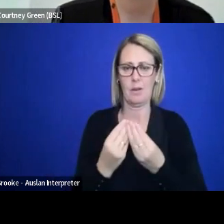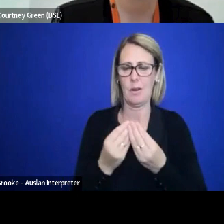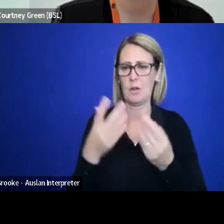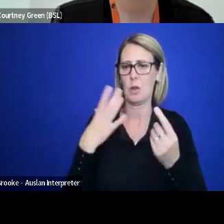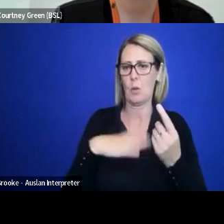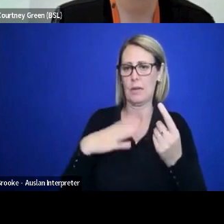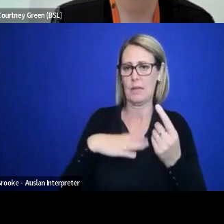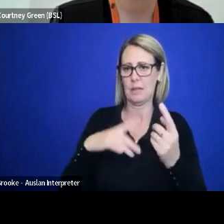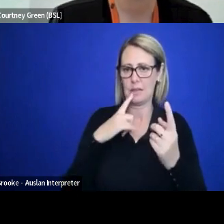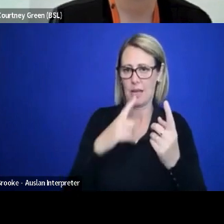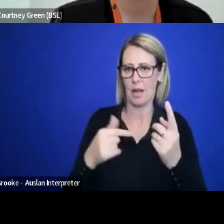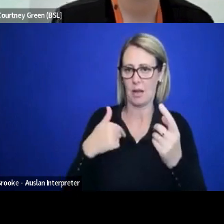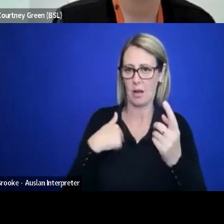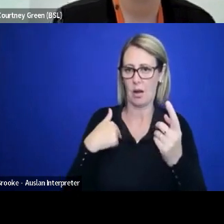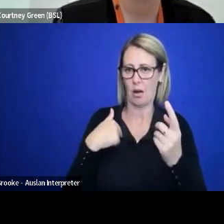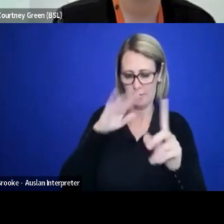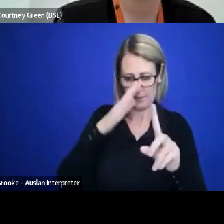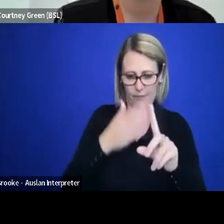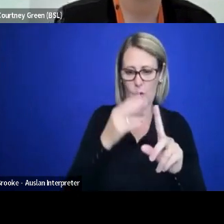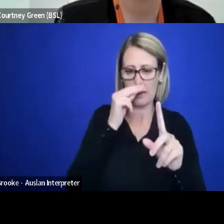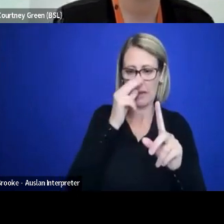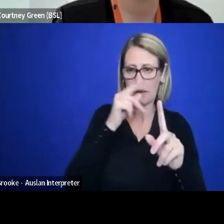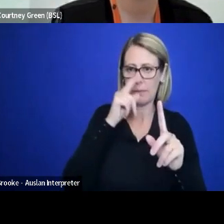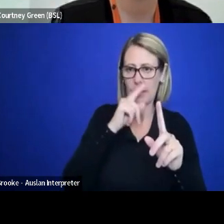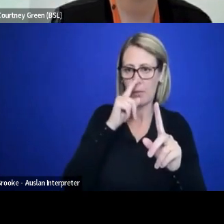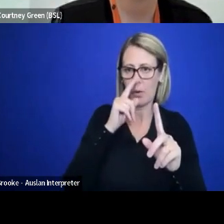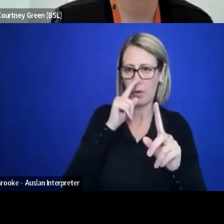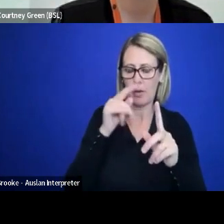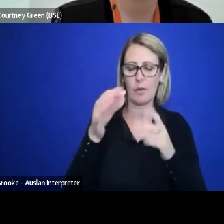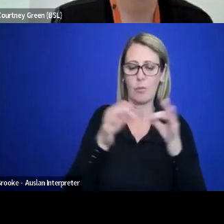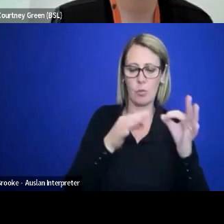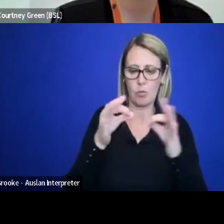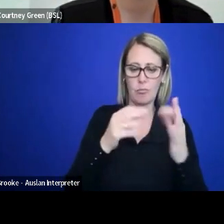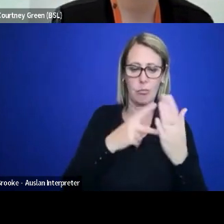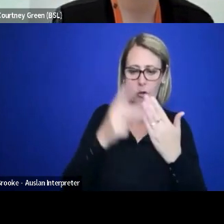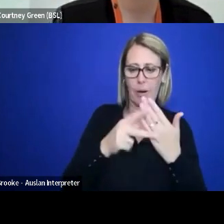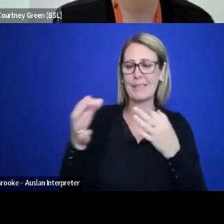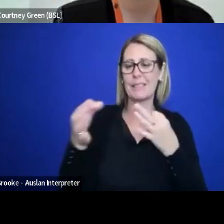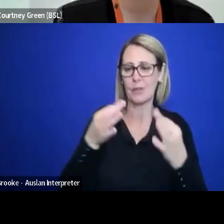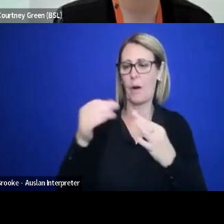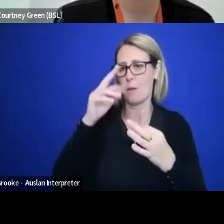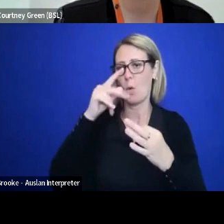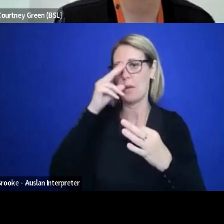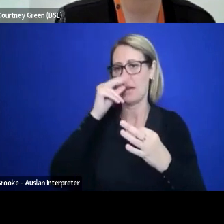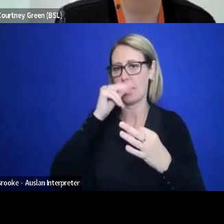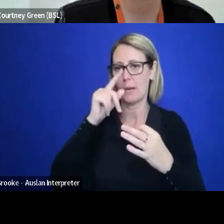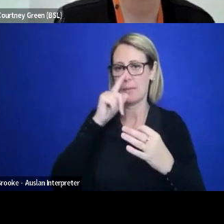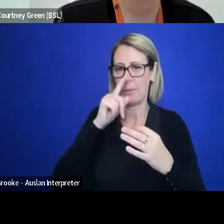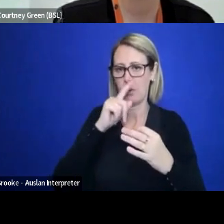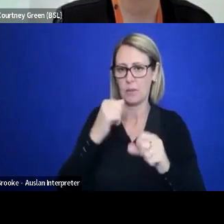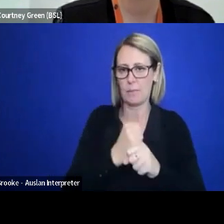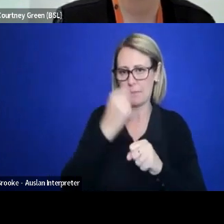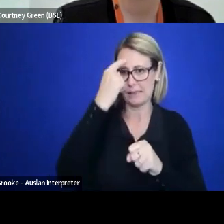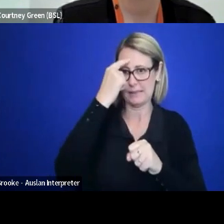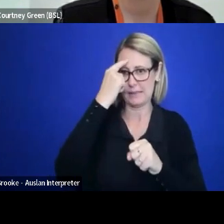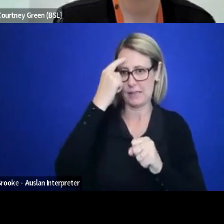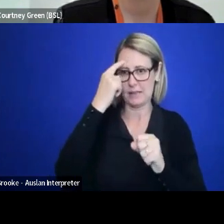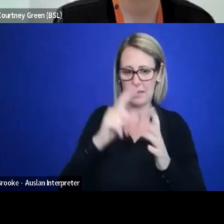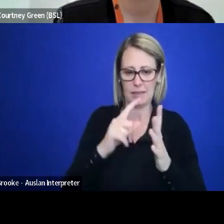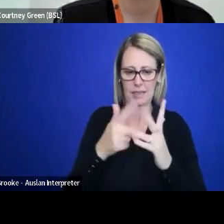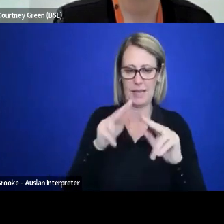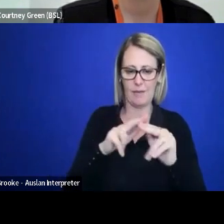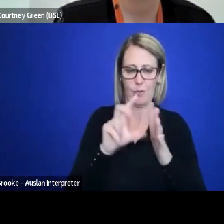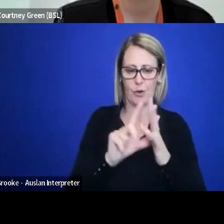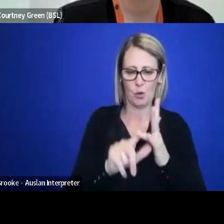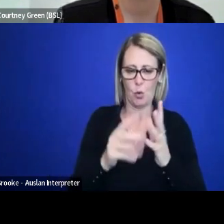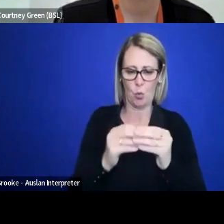these programs are for the young people, these programs are designed for them. So it does not make sense if we do them without